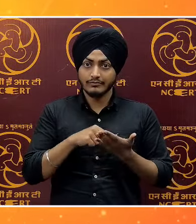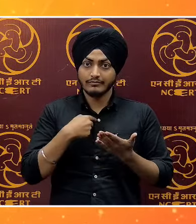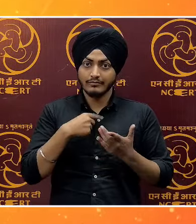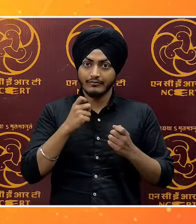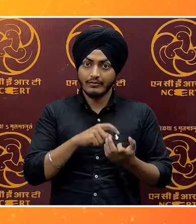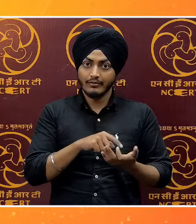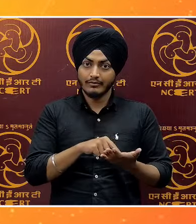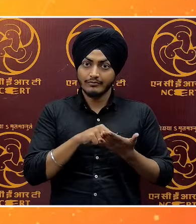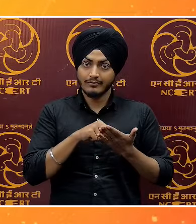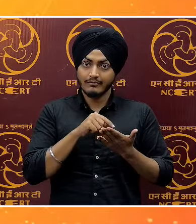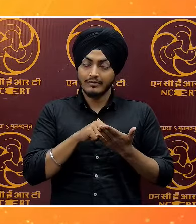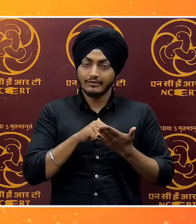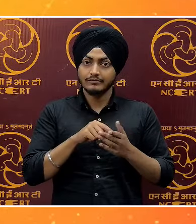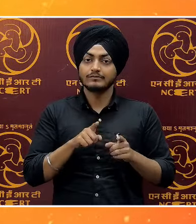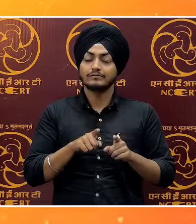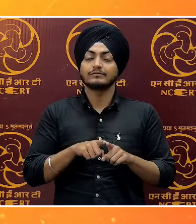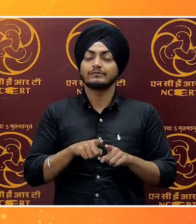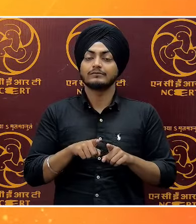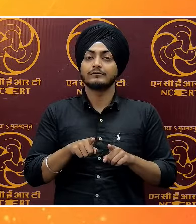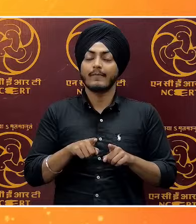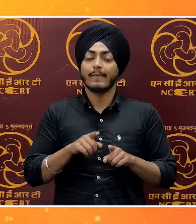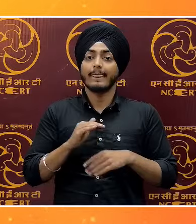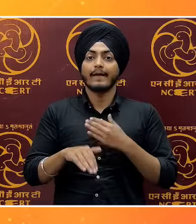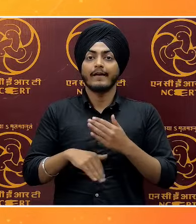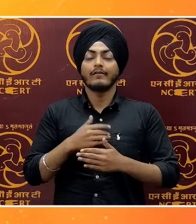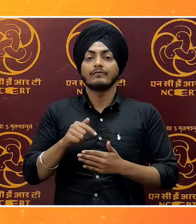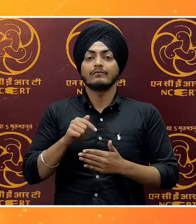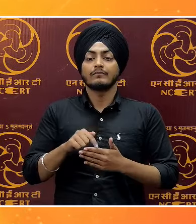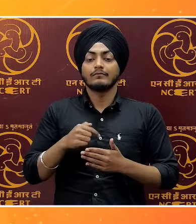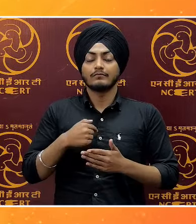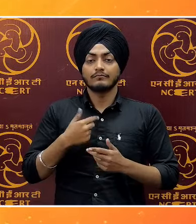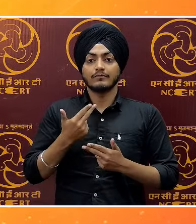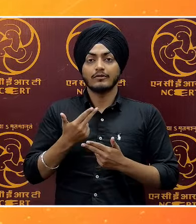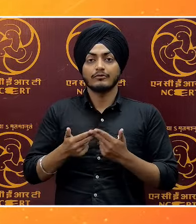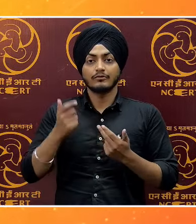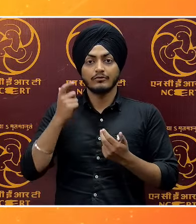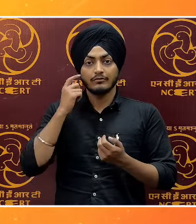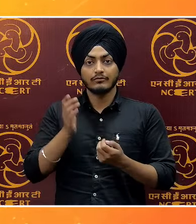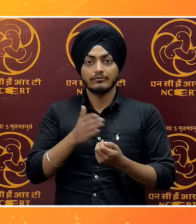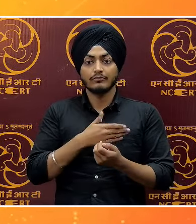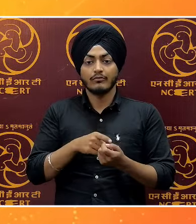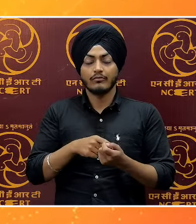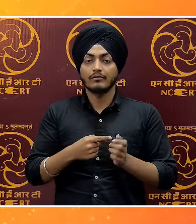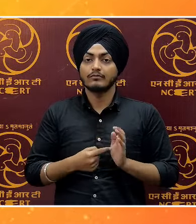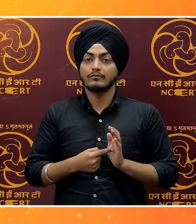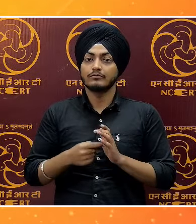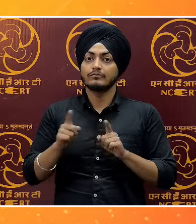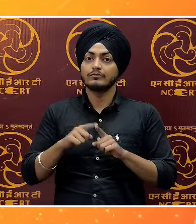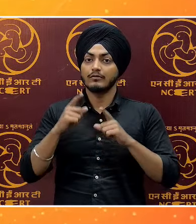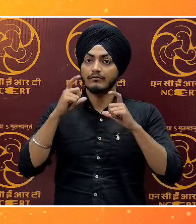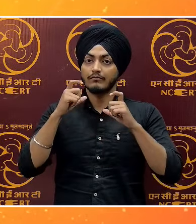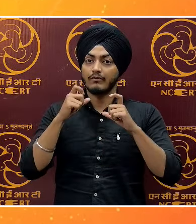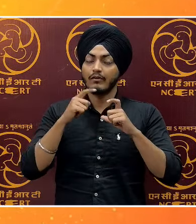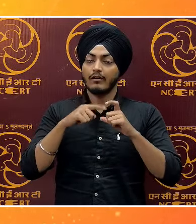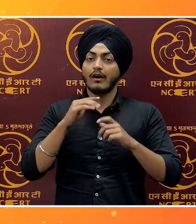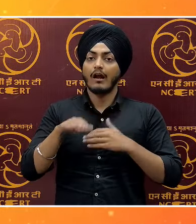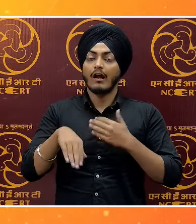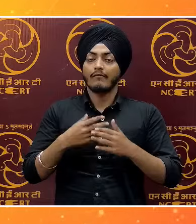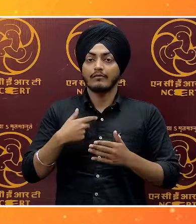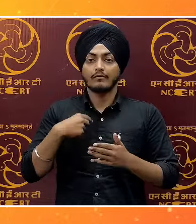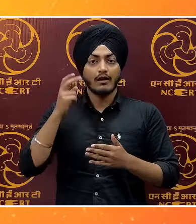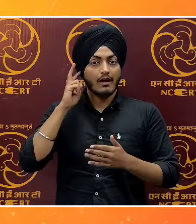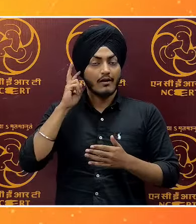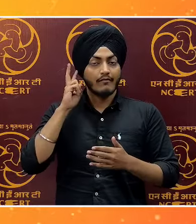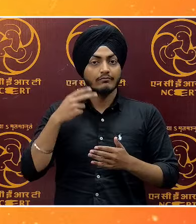with the poem. Wow. But I have presented this poem with picture reading. Lovely. So we'll recite this poem with the help of